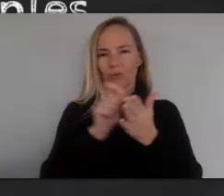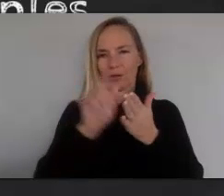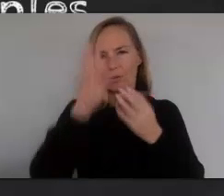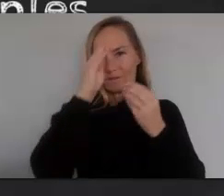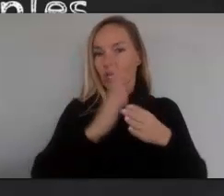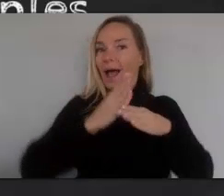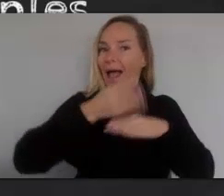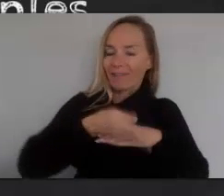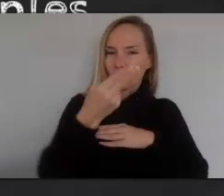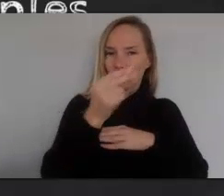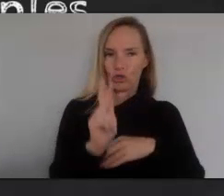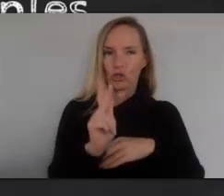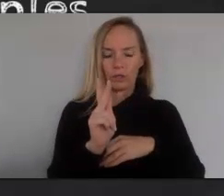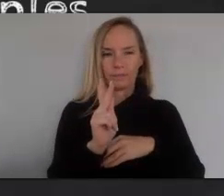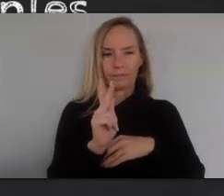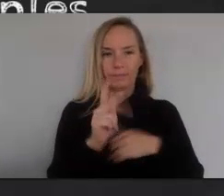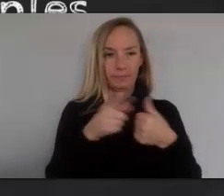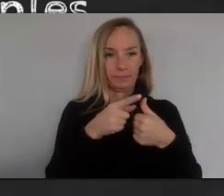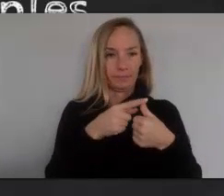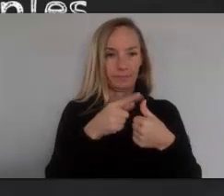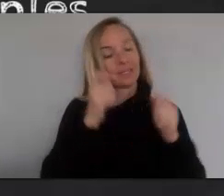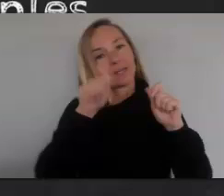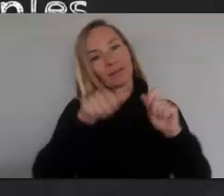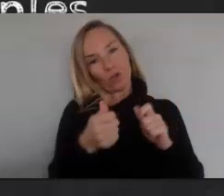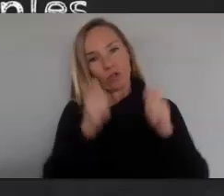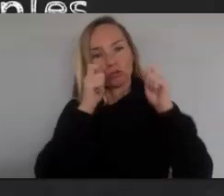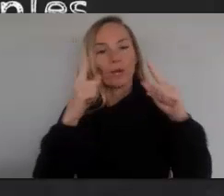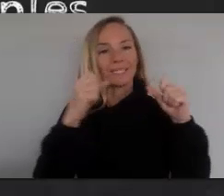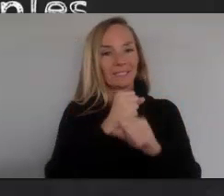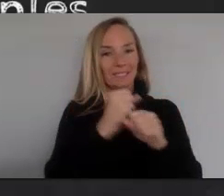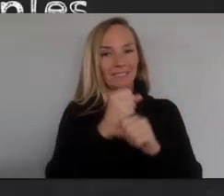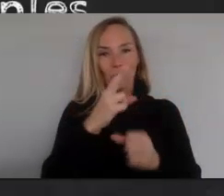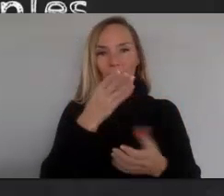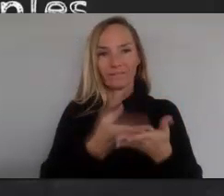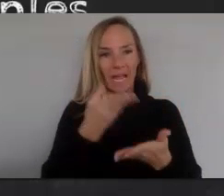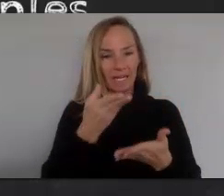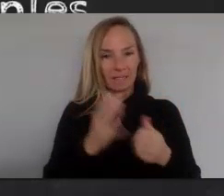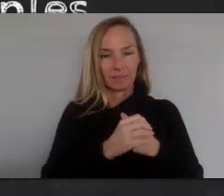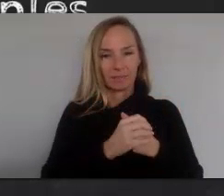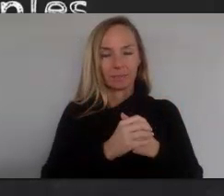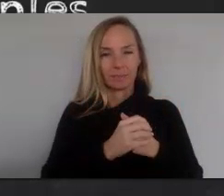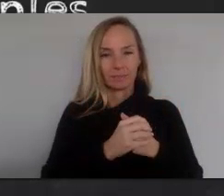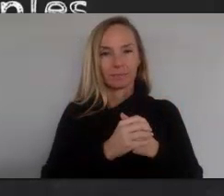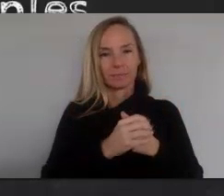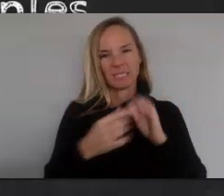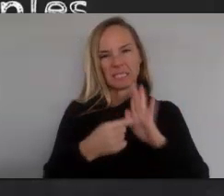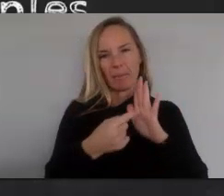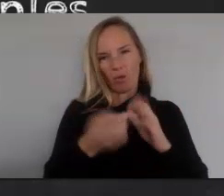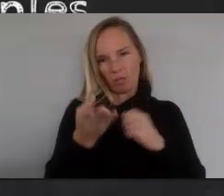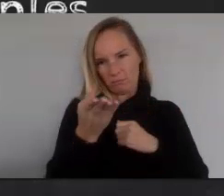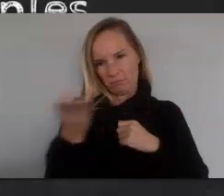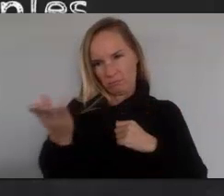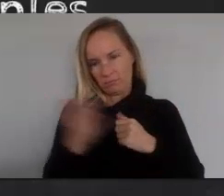hook. The first type is a surprising statistic or fact about your topic. Here's an example. A vigorous 30-minute